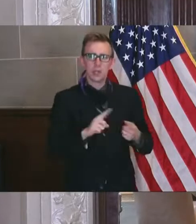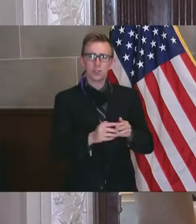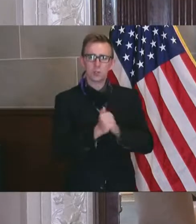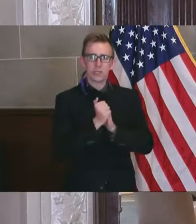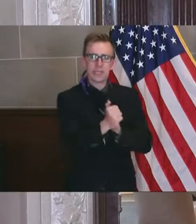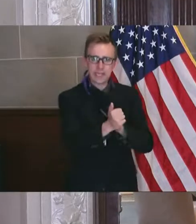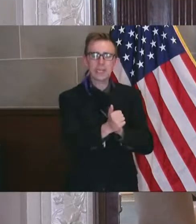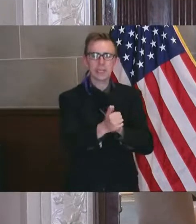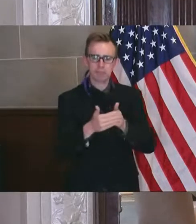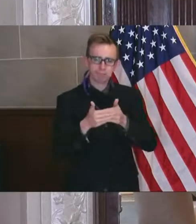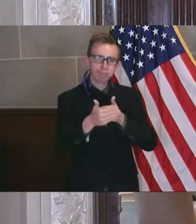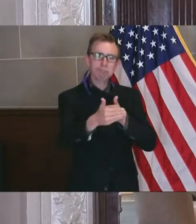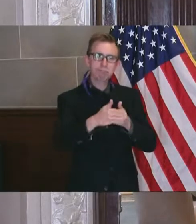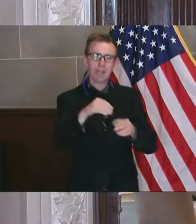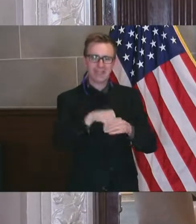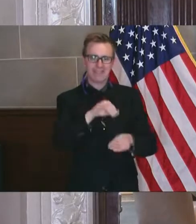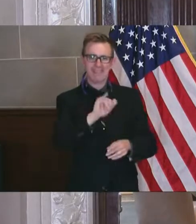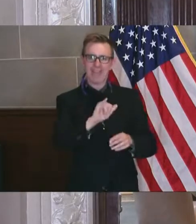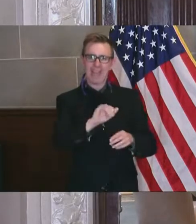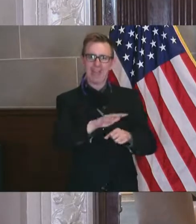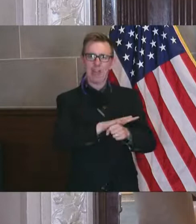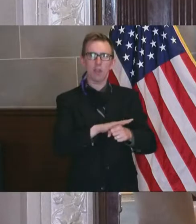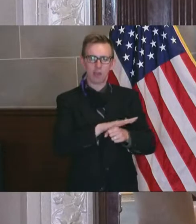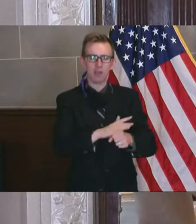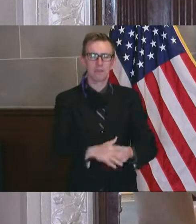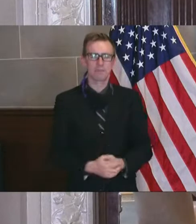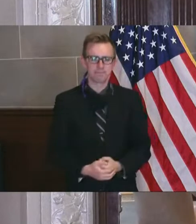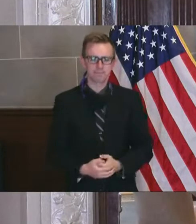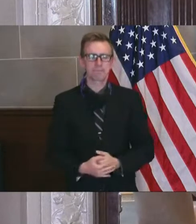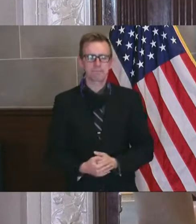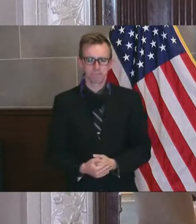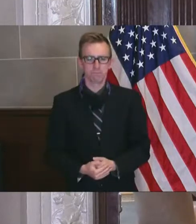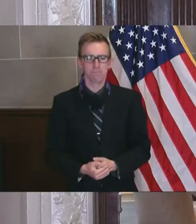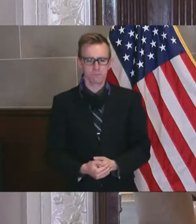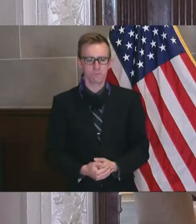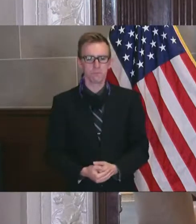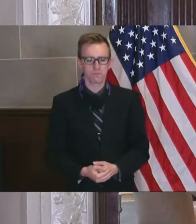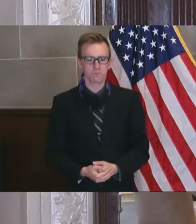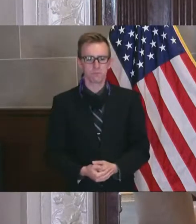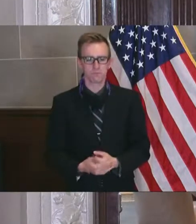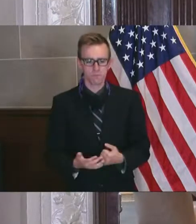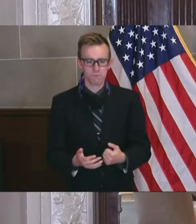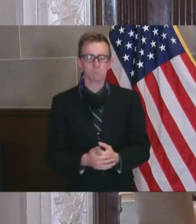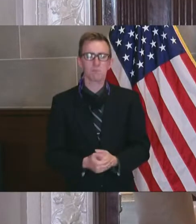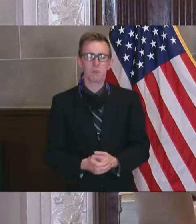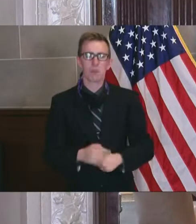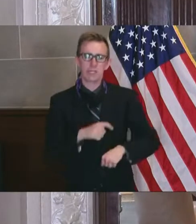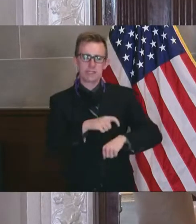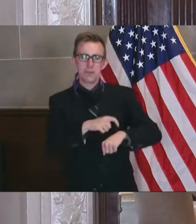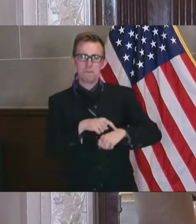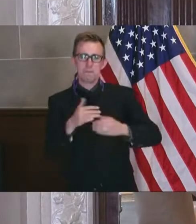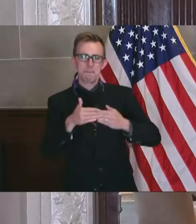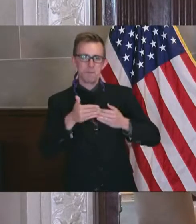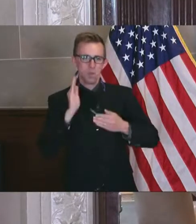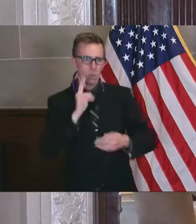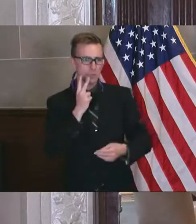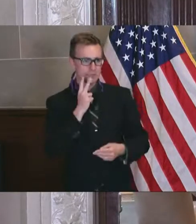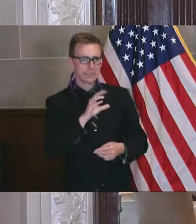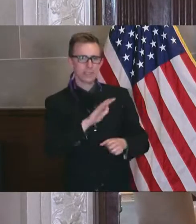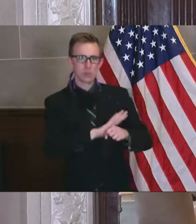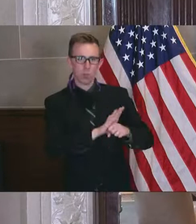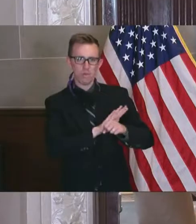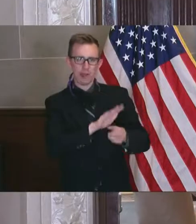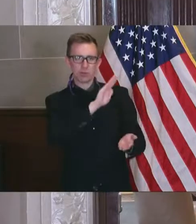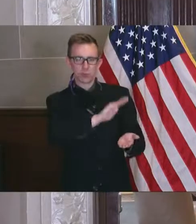again in those very aspects of moving our state forward. You know, time's going to take care of this COVID-19, but again, to get